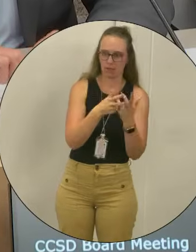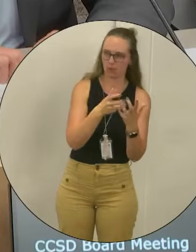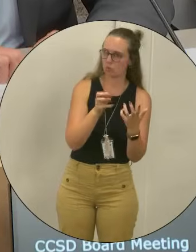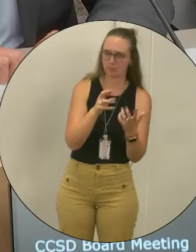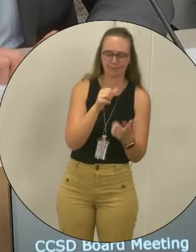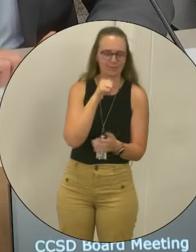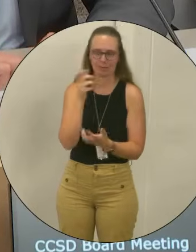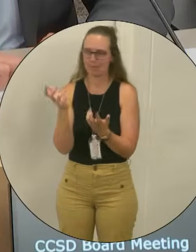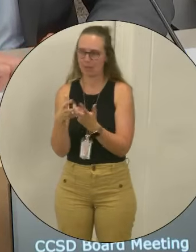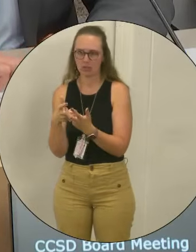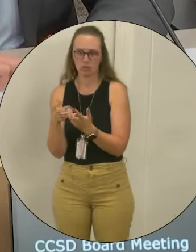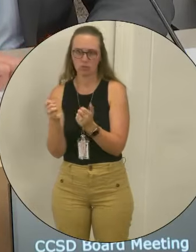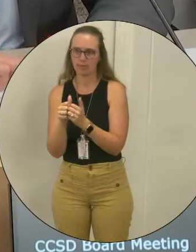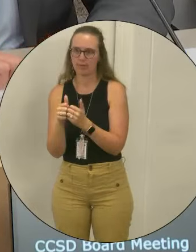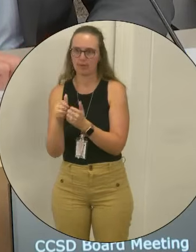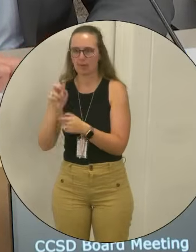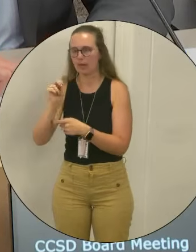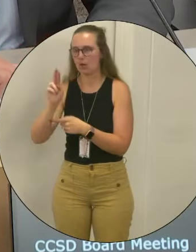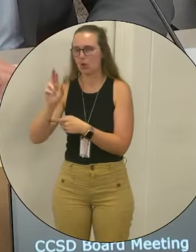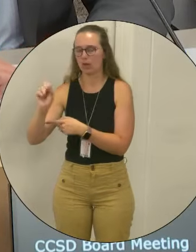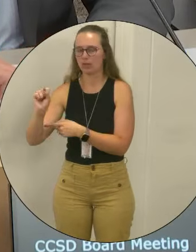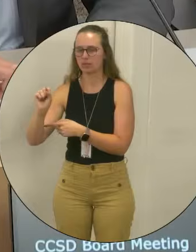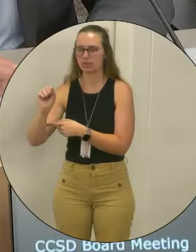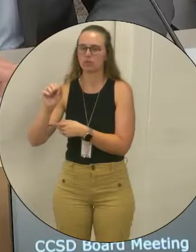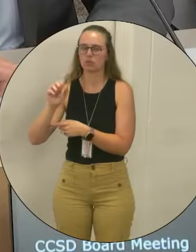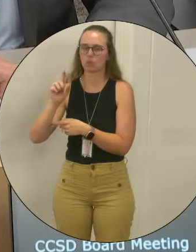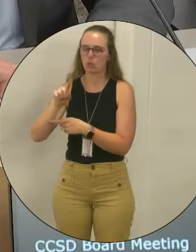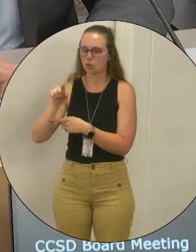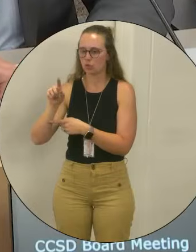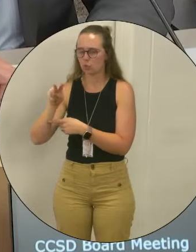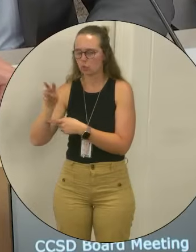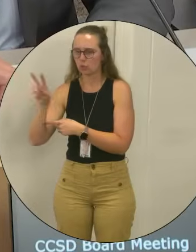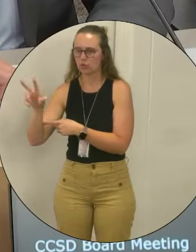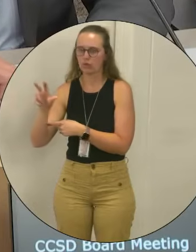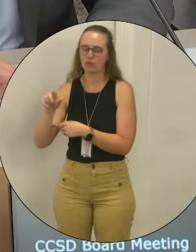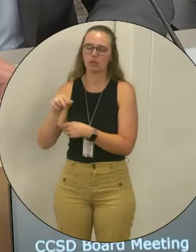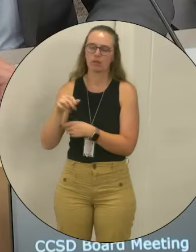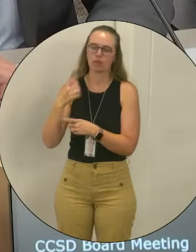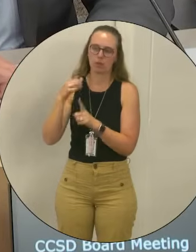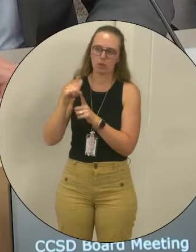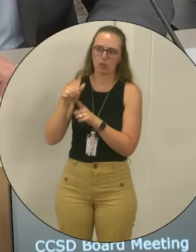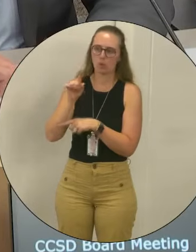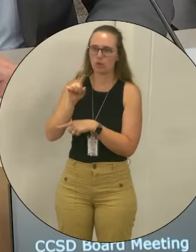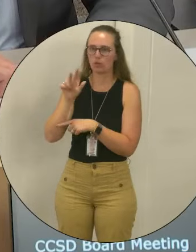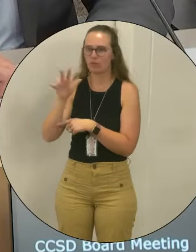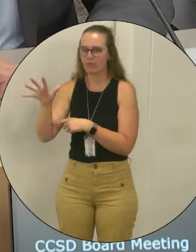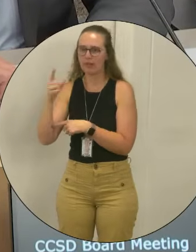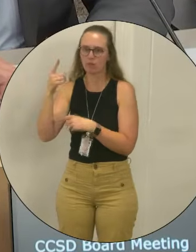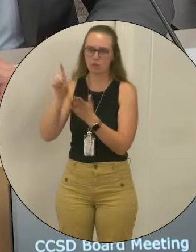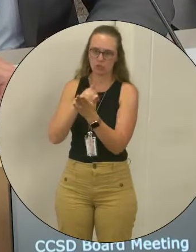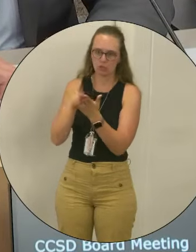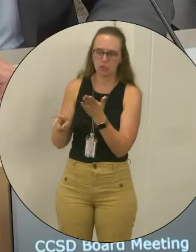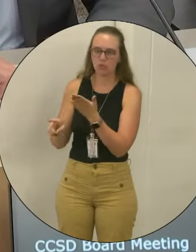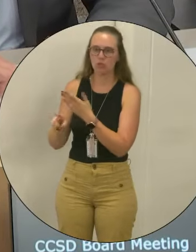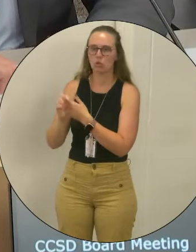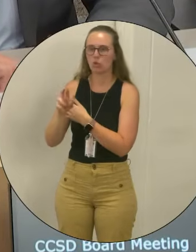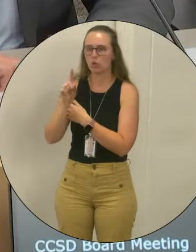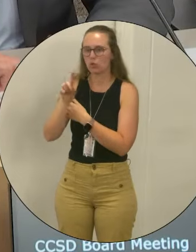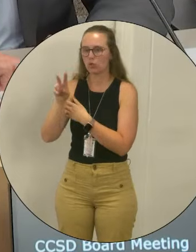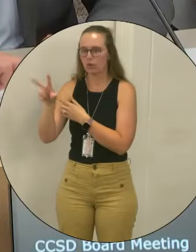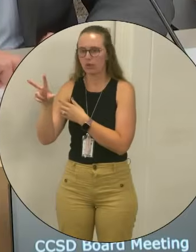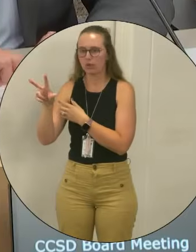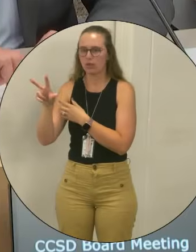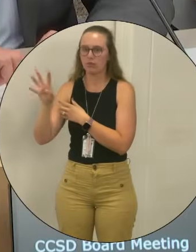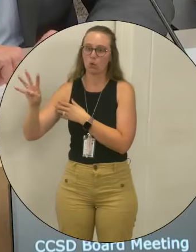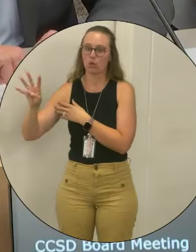align with NRS either 122 for bullying, 1235 for discrimination, or 123